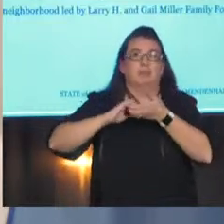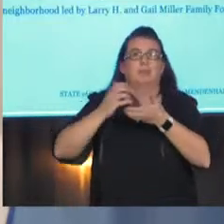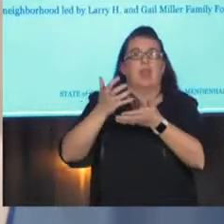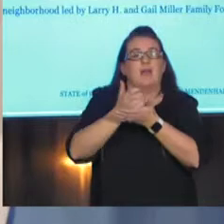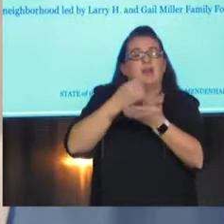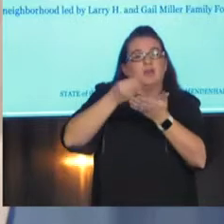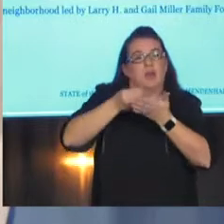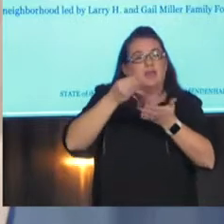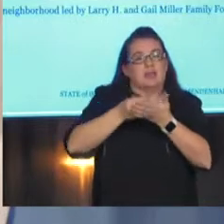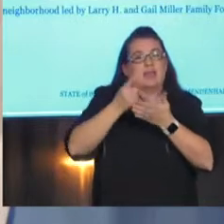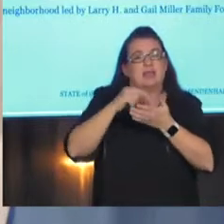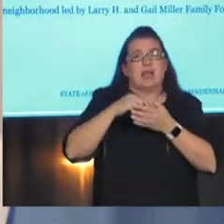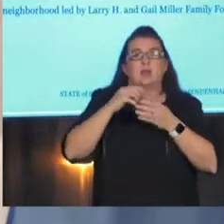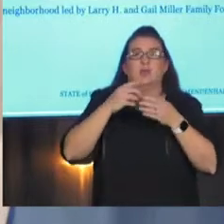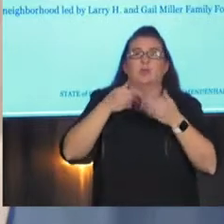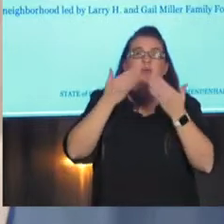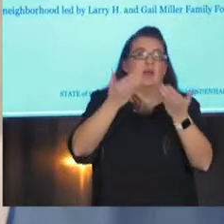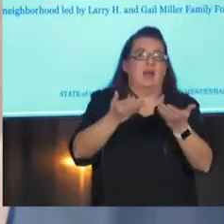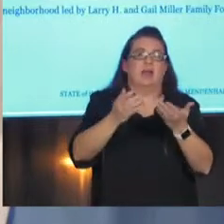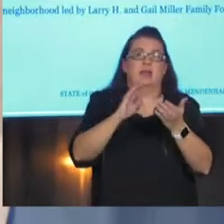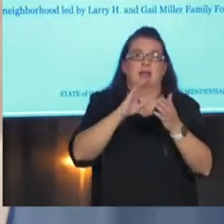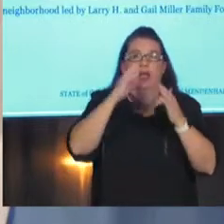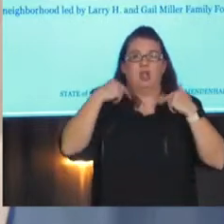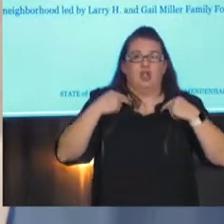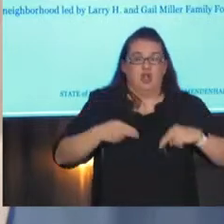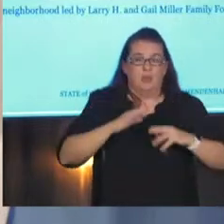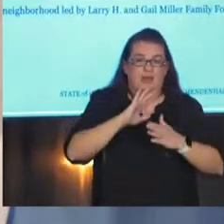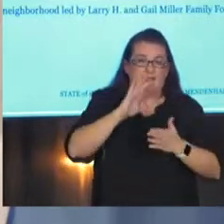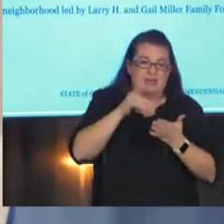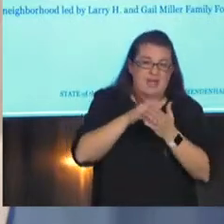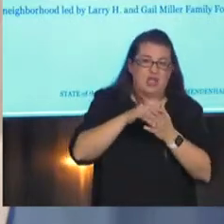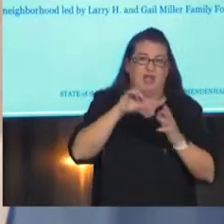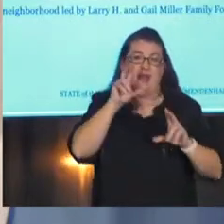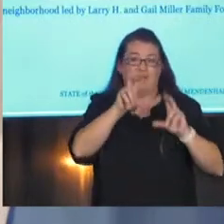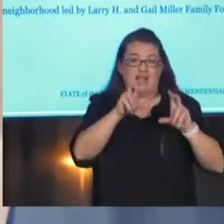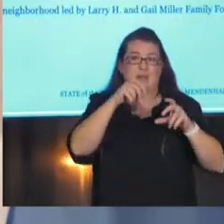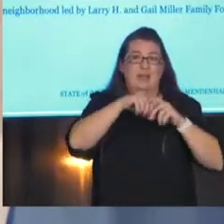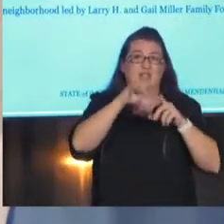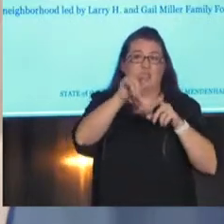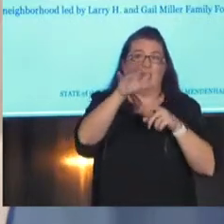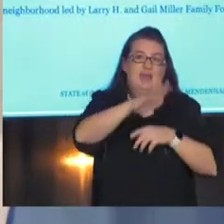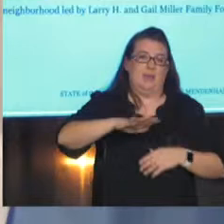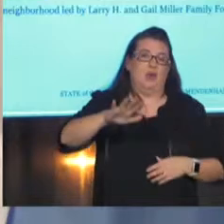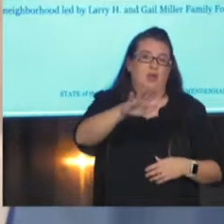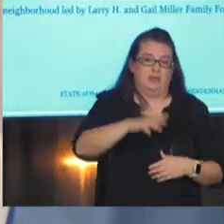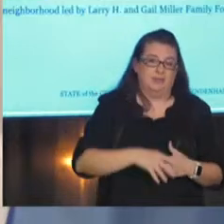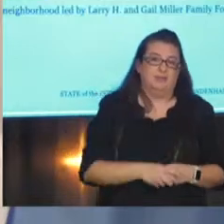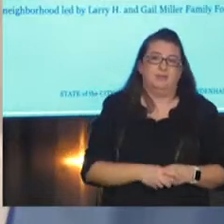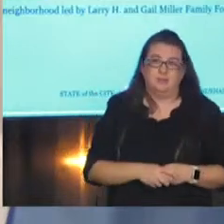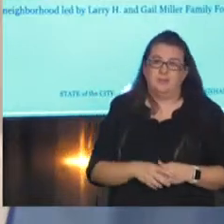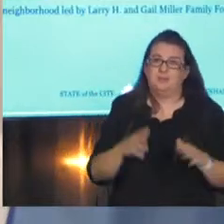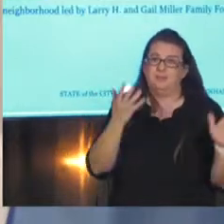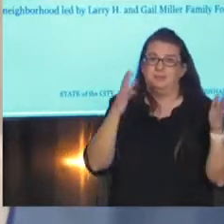historic, human-centered investment in the ballpark neighborhood. Thank you.